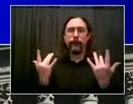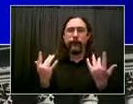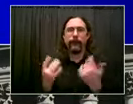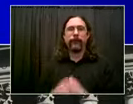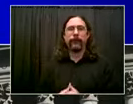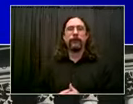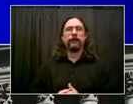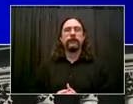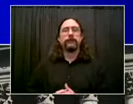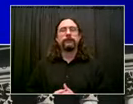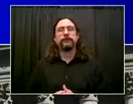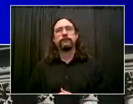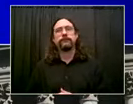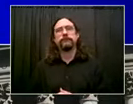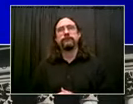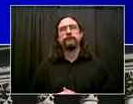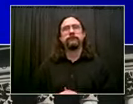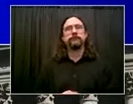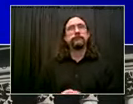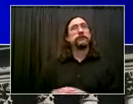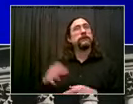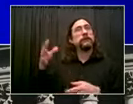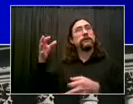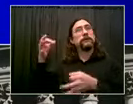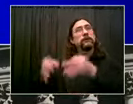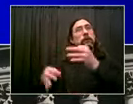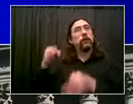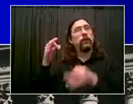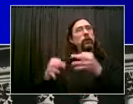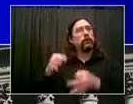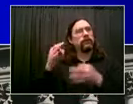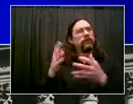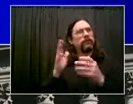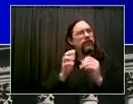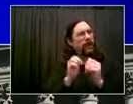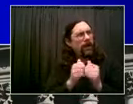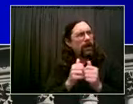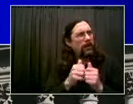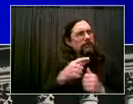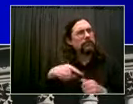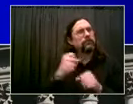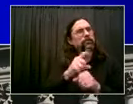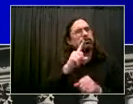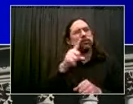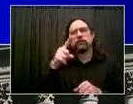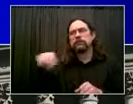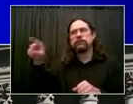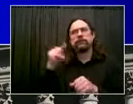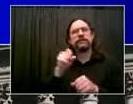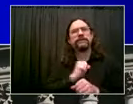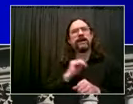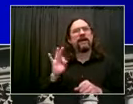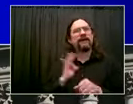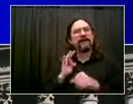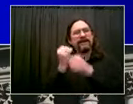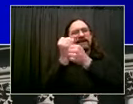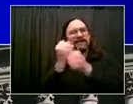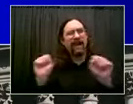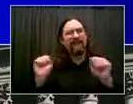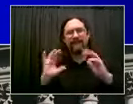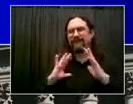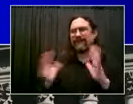that anyone who needs vaccination, who is part of the court system, gets it. So we'll have pop-up vaccine sites outside the courts